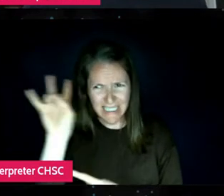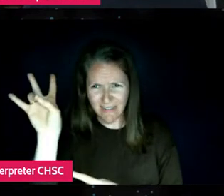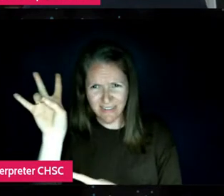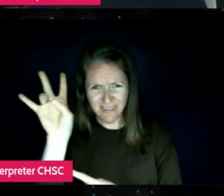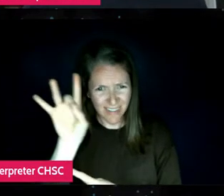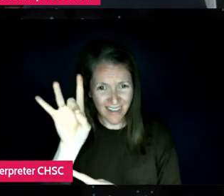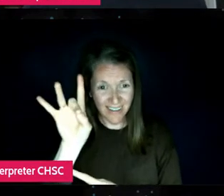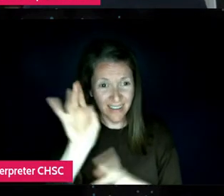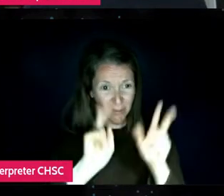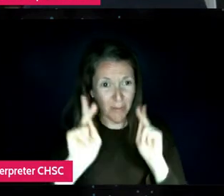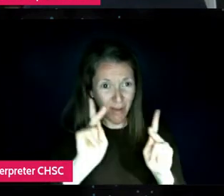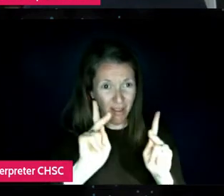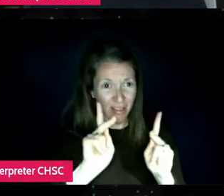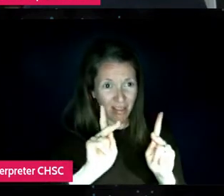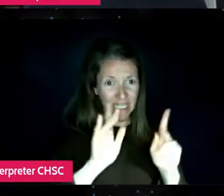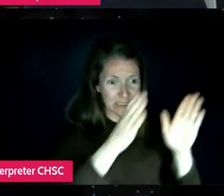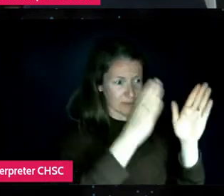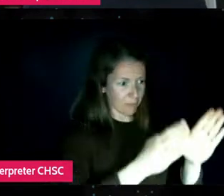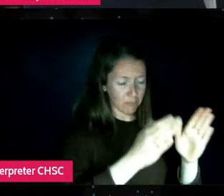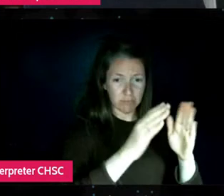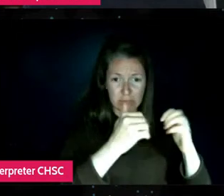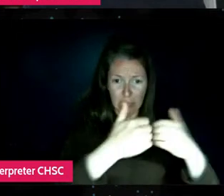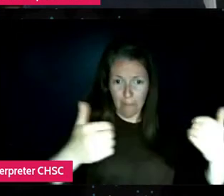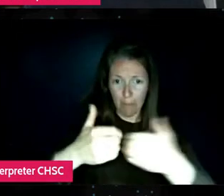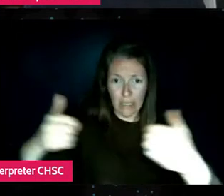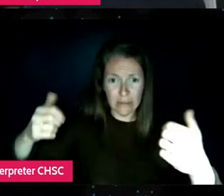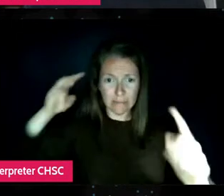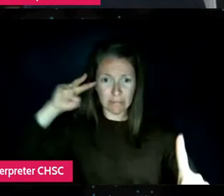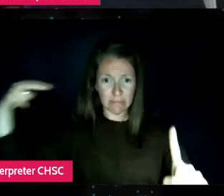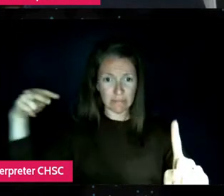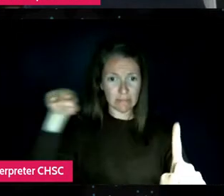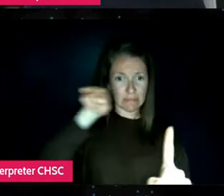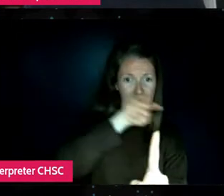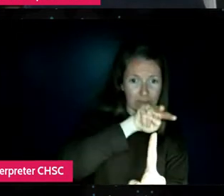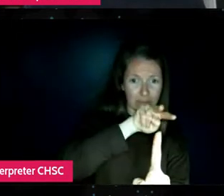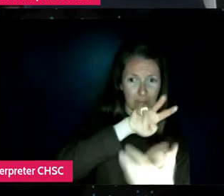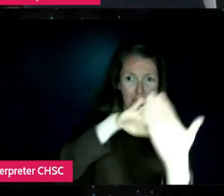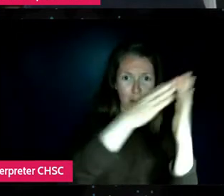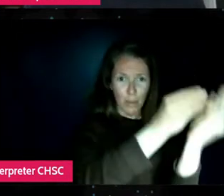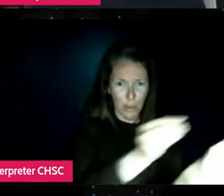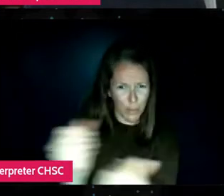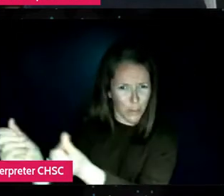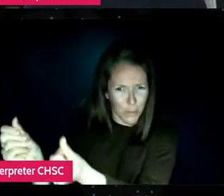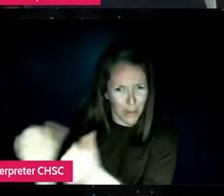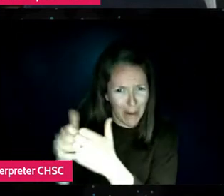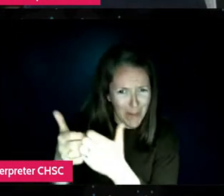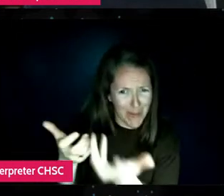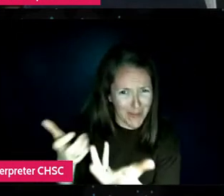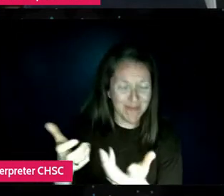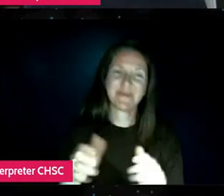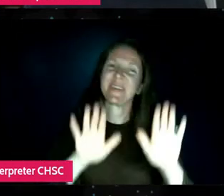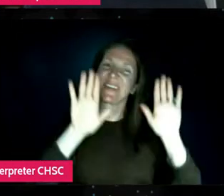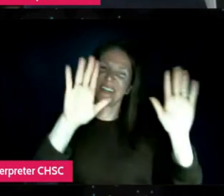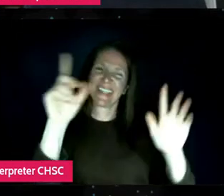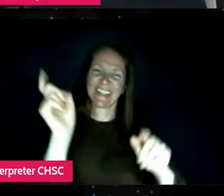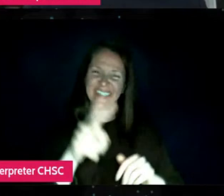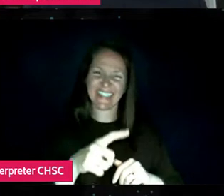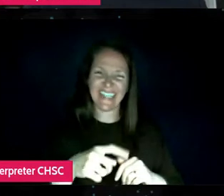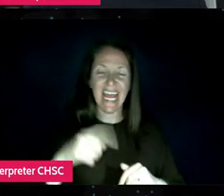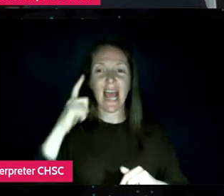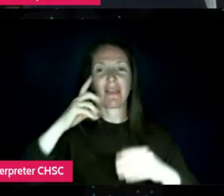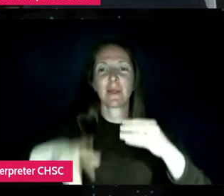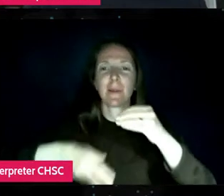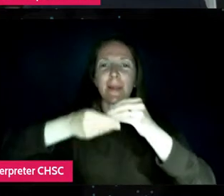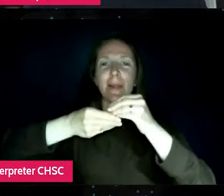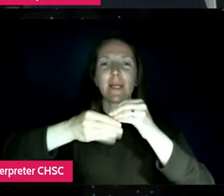seven or eight individual viewpoints into a coherent script. That's a great question. So I think just to piggyback a little